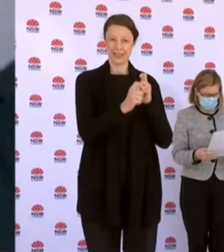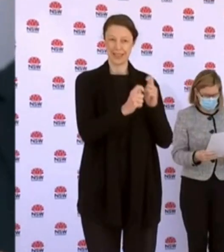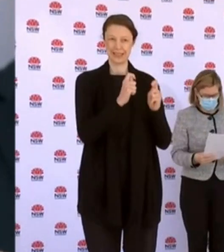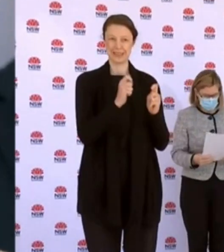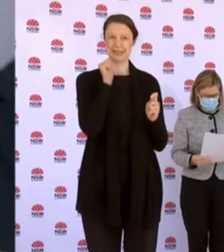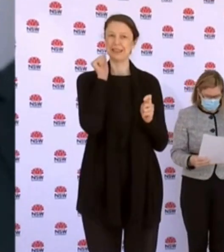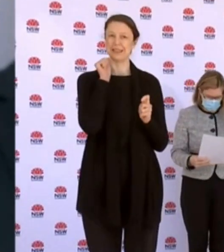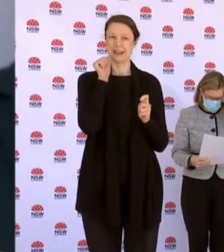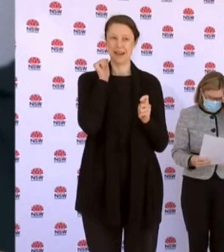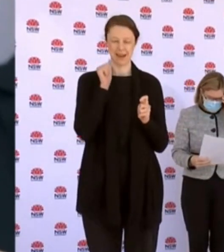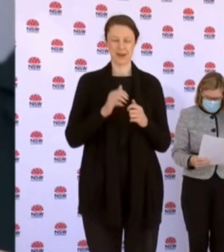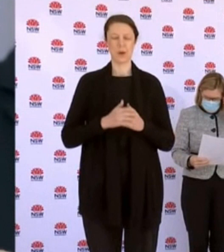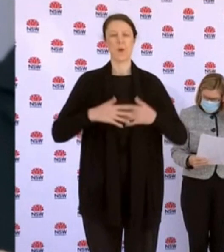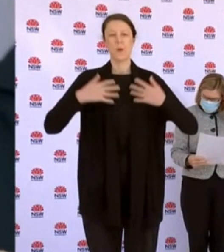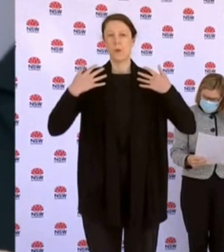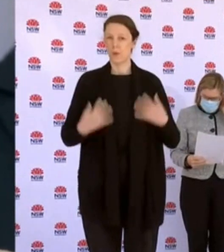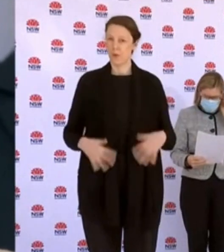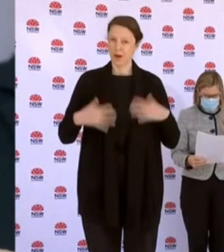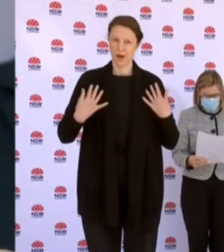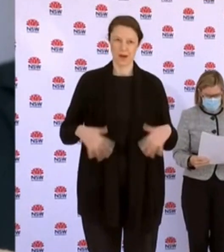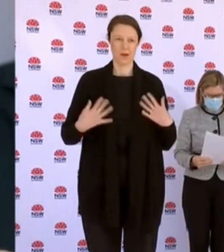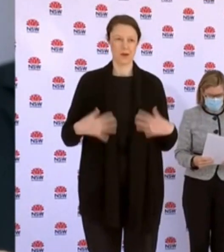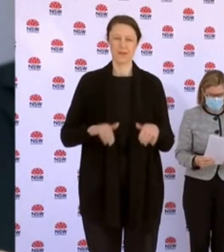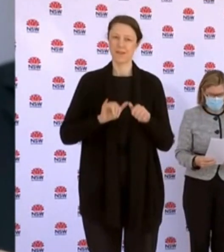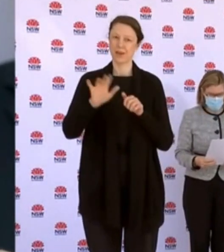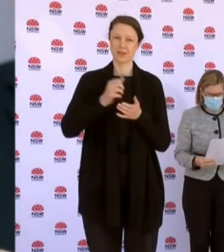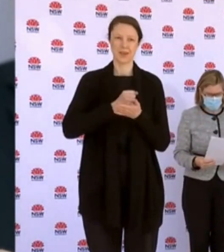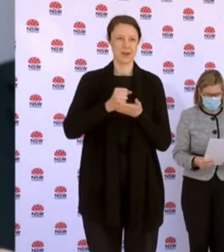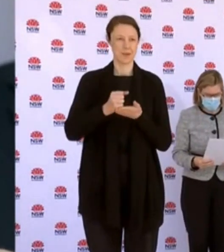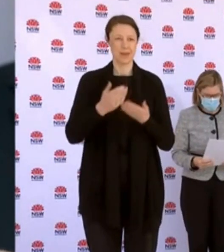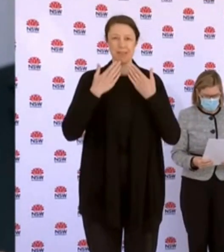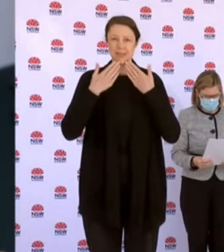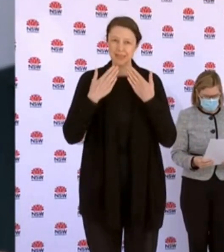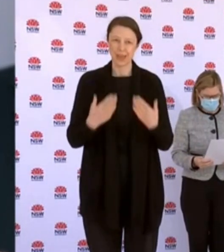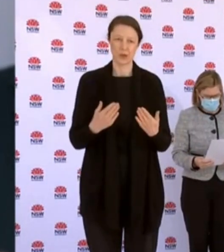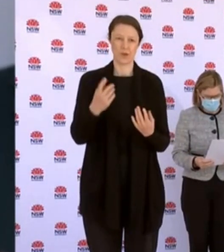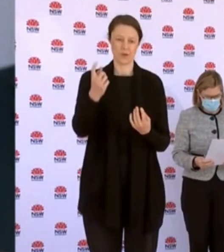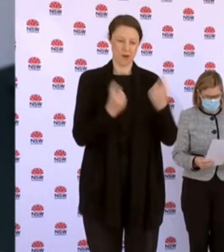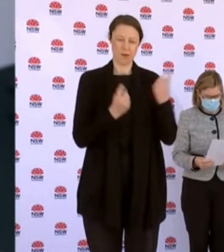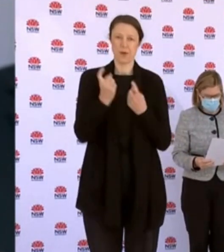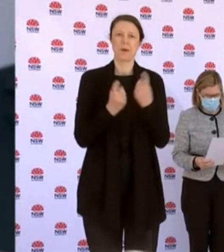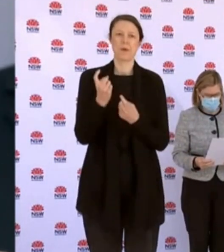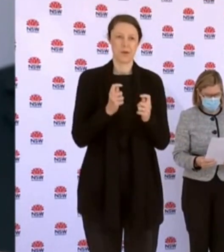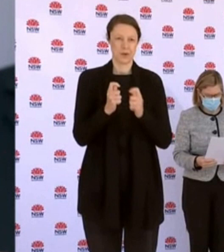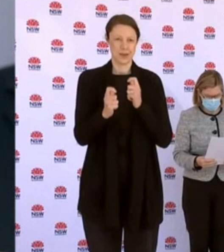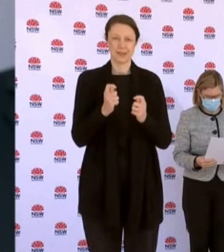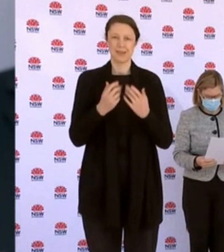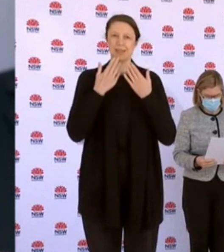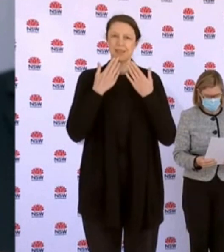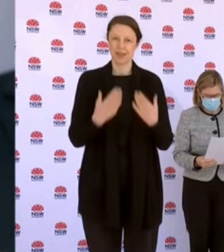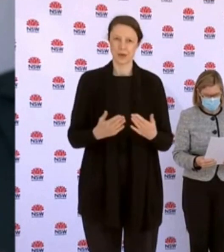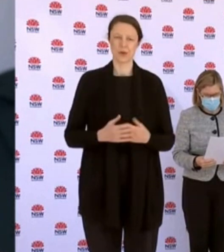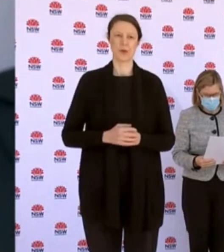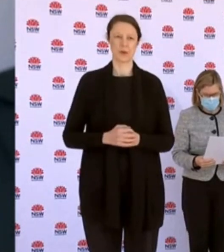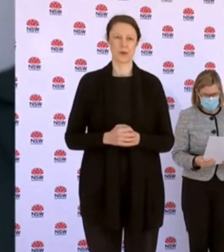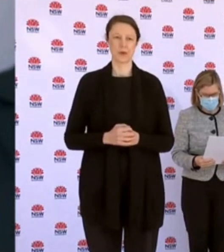to 8 p.m. That is a great result, and I just really want to thank the community for responding to our calls for testing, because the more